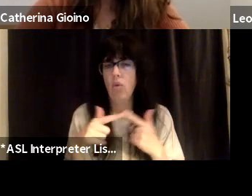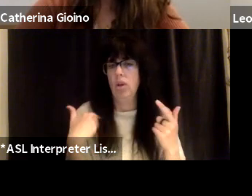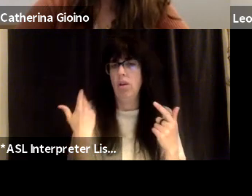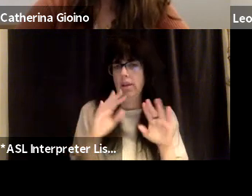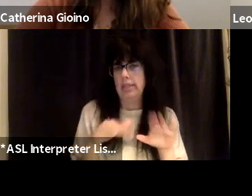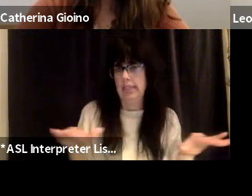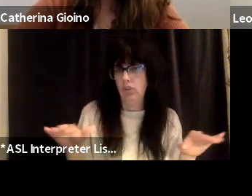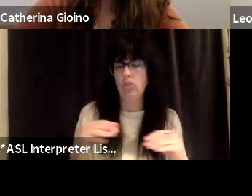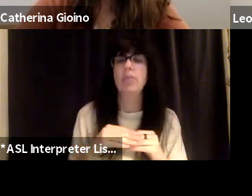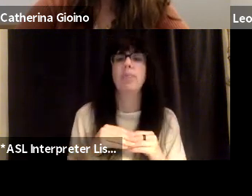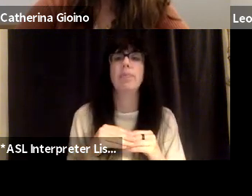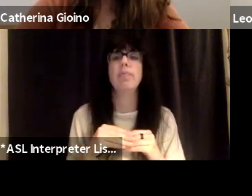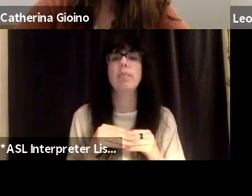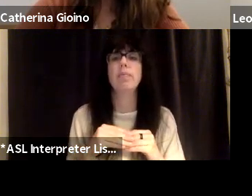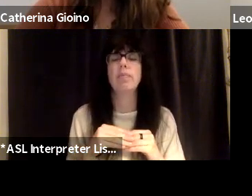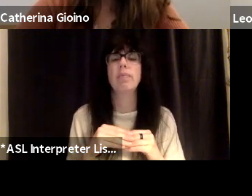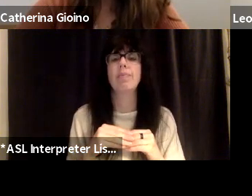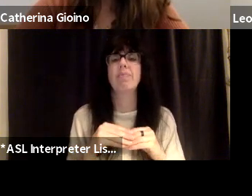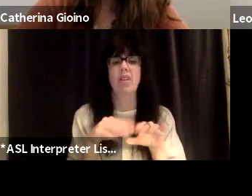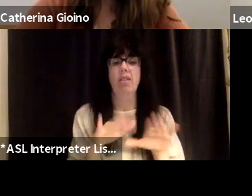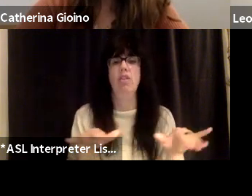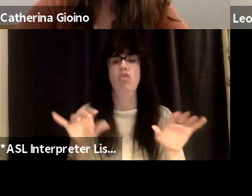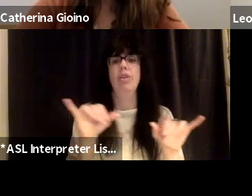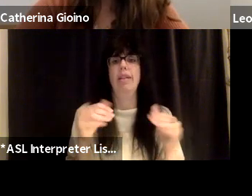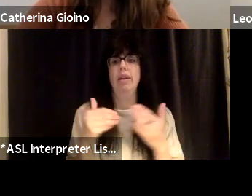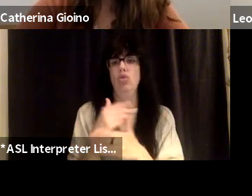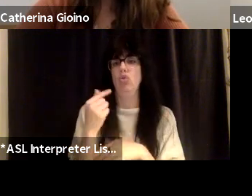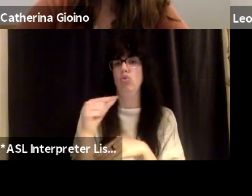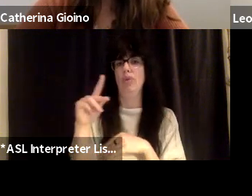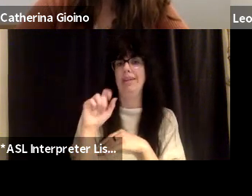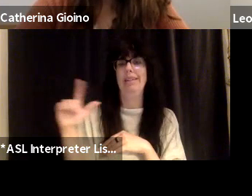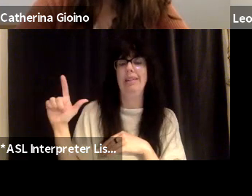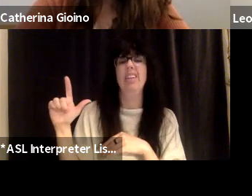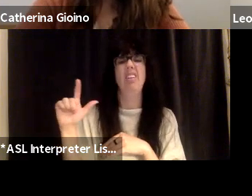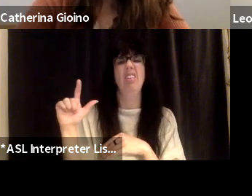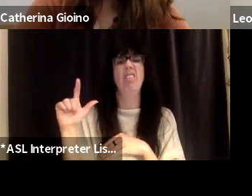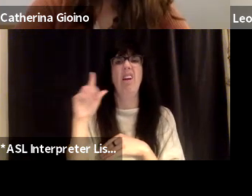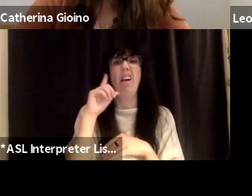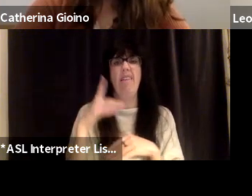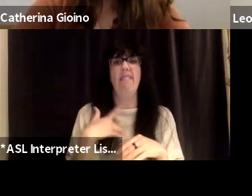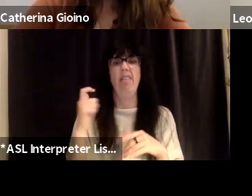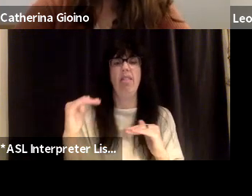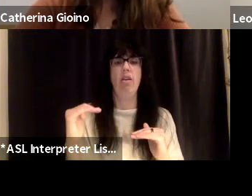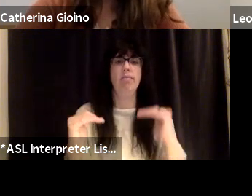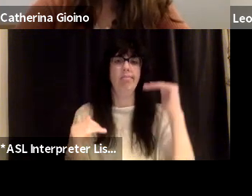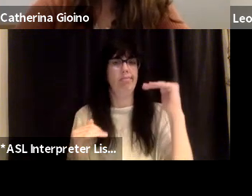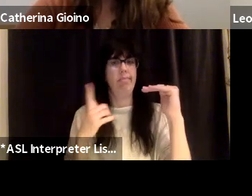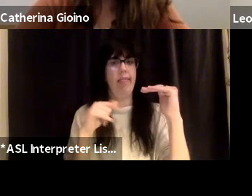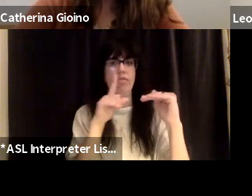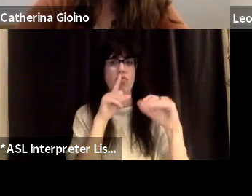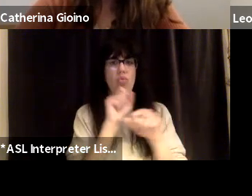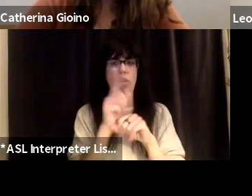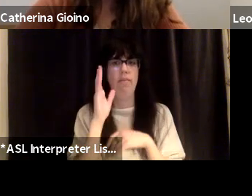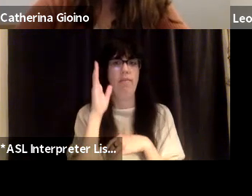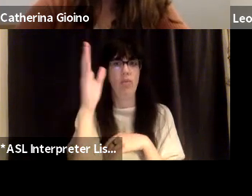Our children, like the New Green Deal, I think our children are above the New Green Deal. They are our real future.